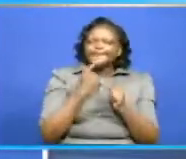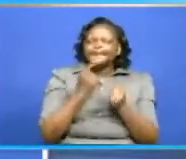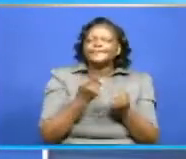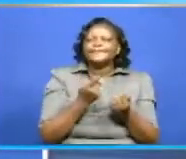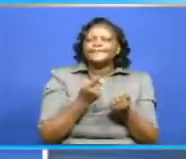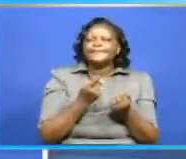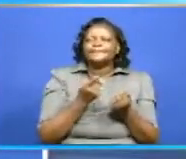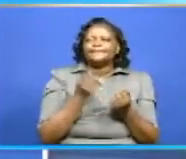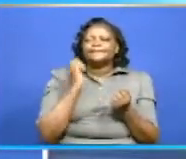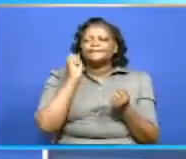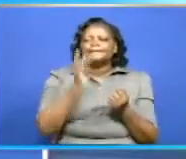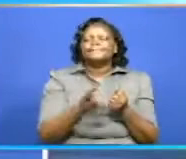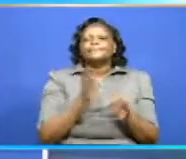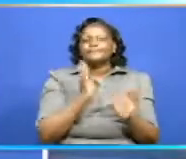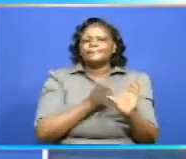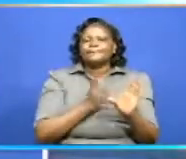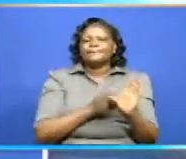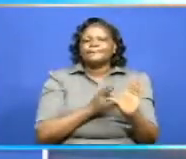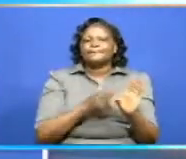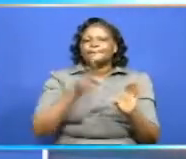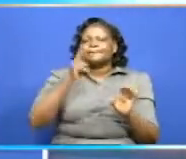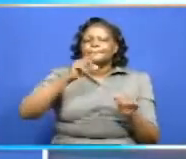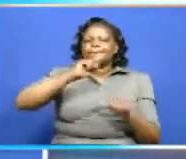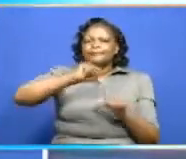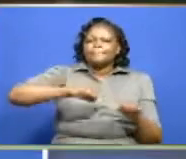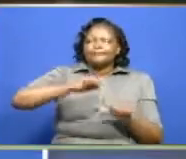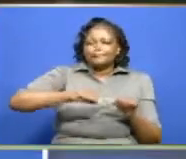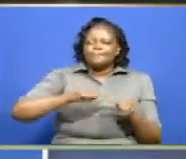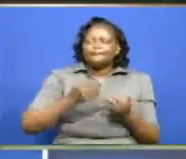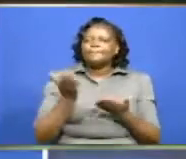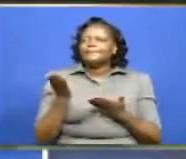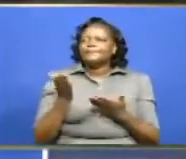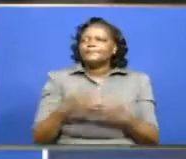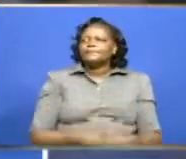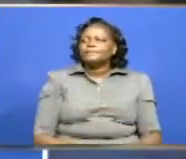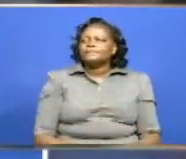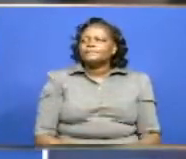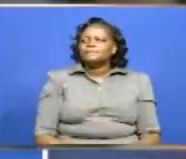eligible to participate in the second round series.